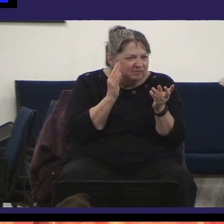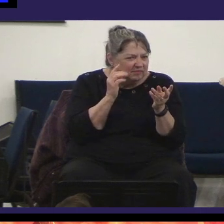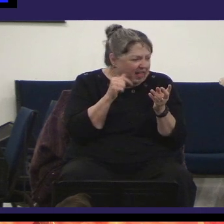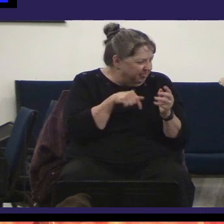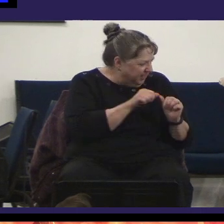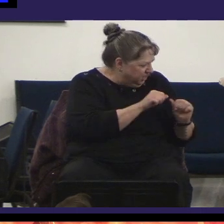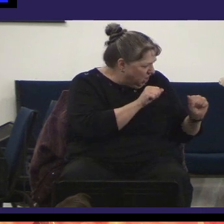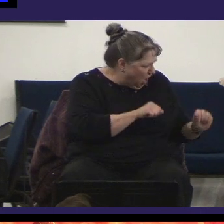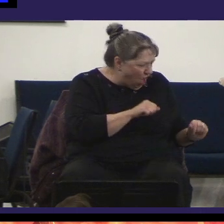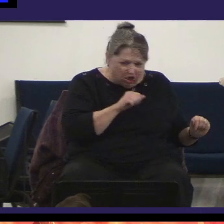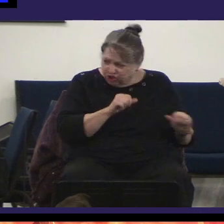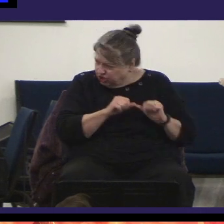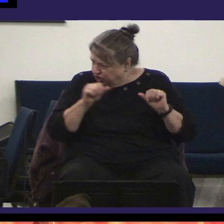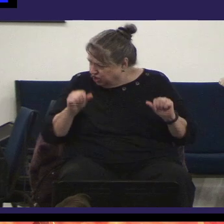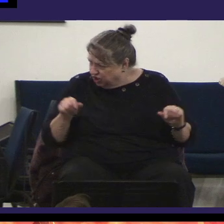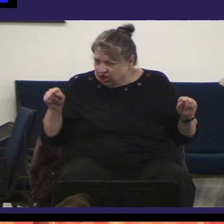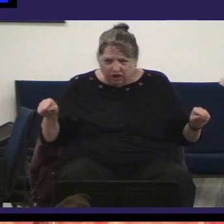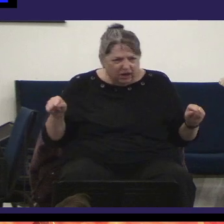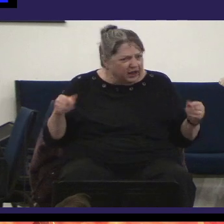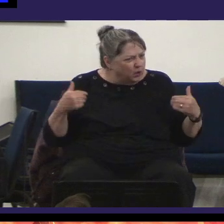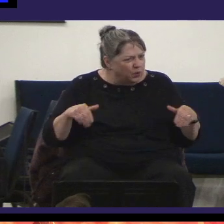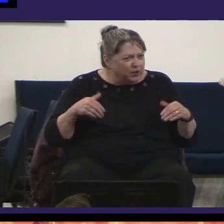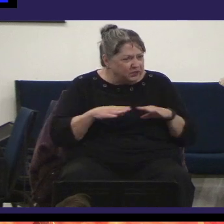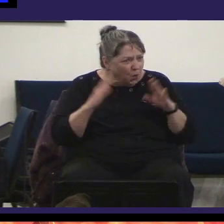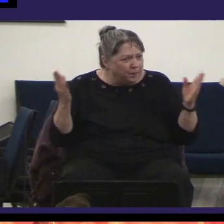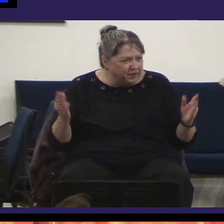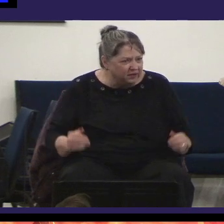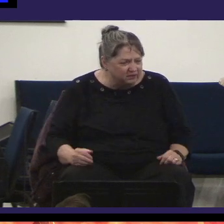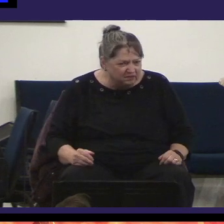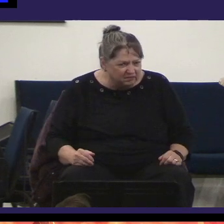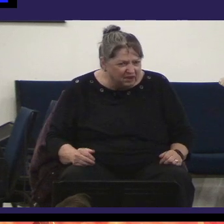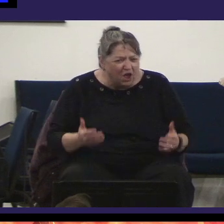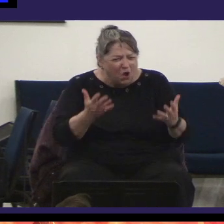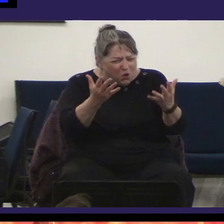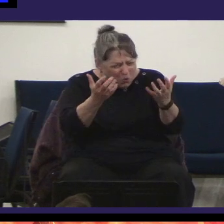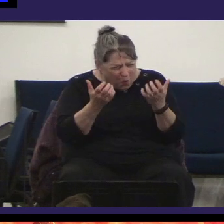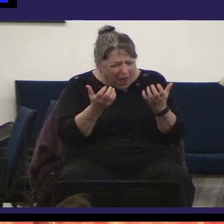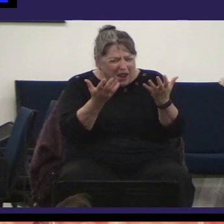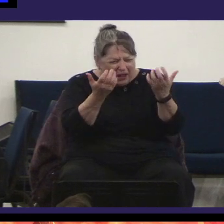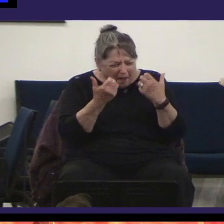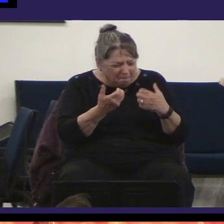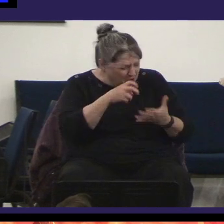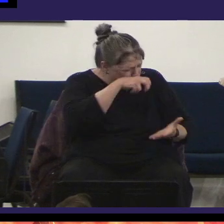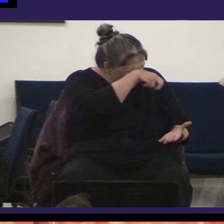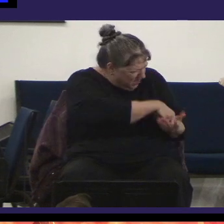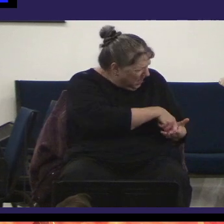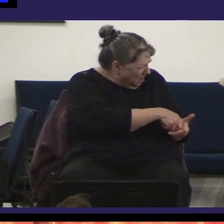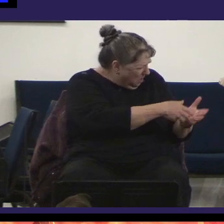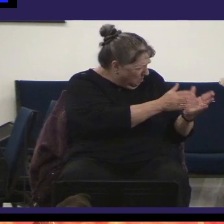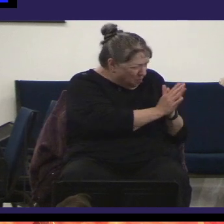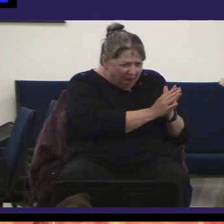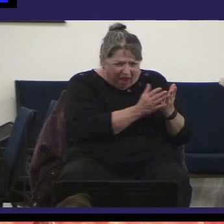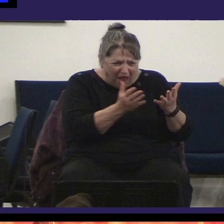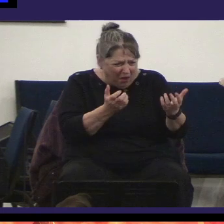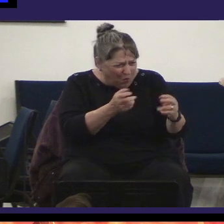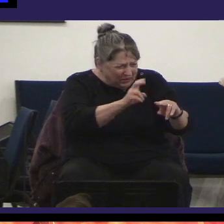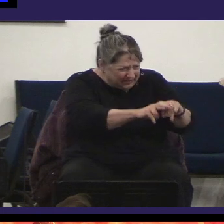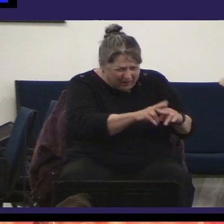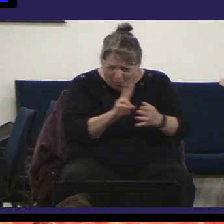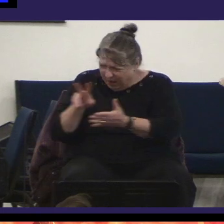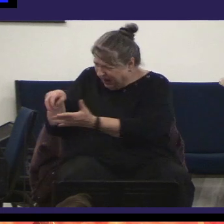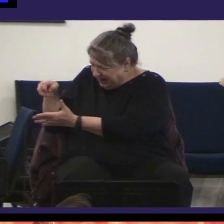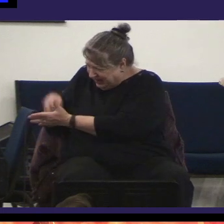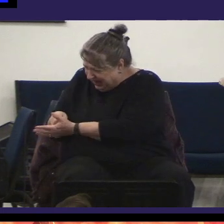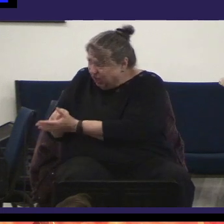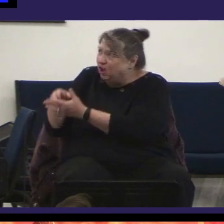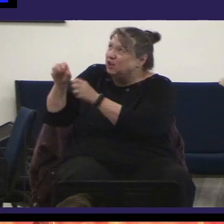the altar right now is sanctified. If you just need to talk with God and meet with God, I want to invite you, come up front and get on your knees and